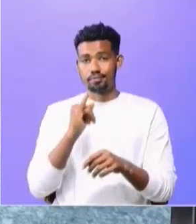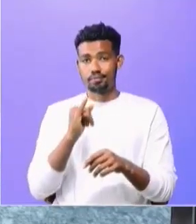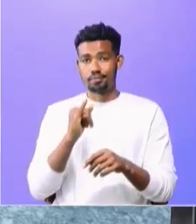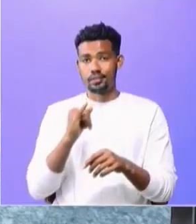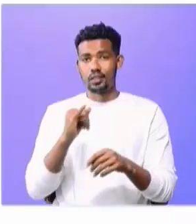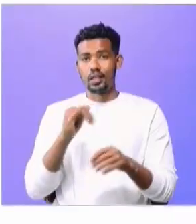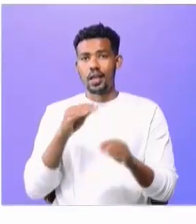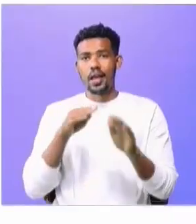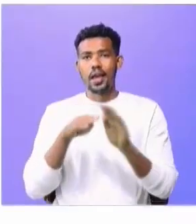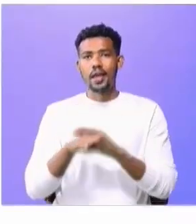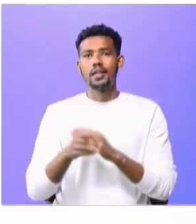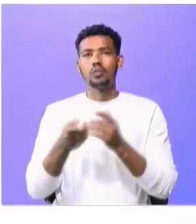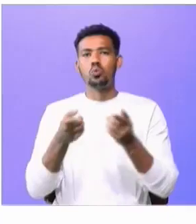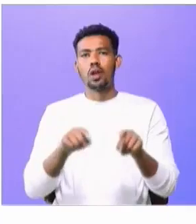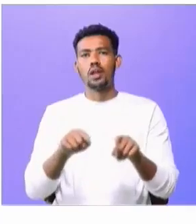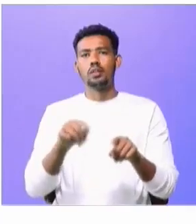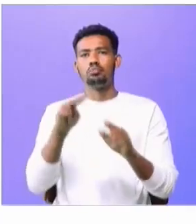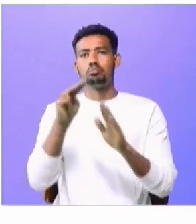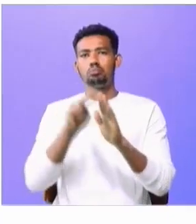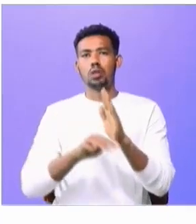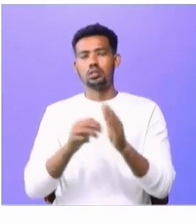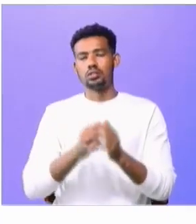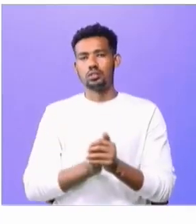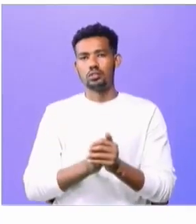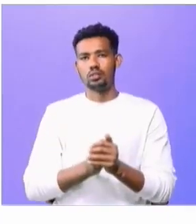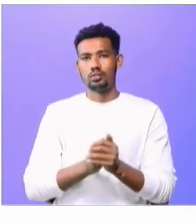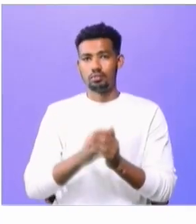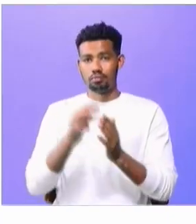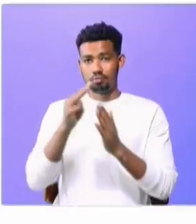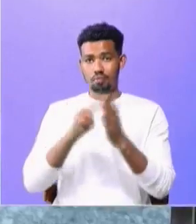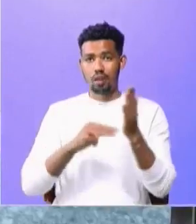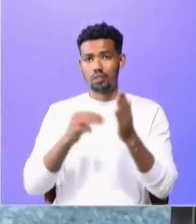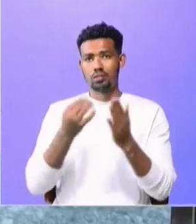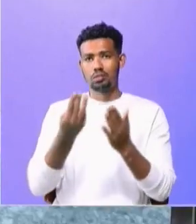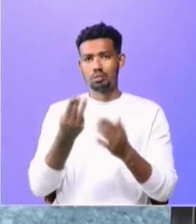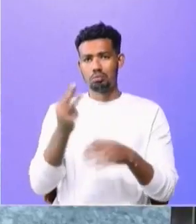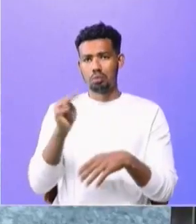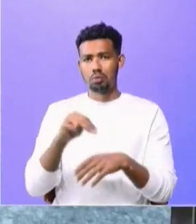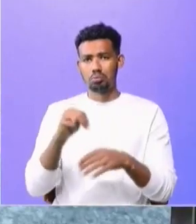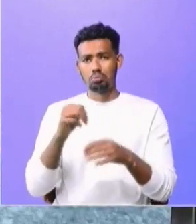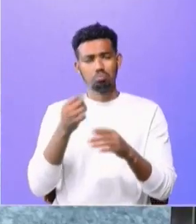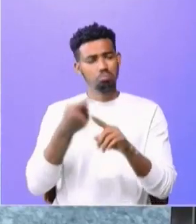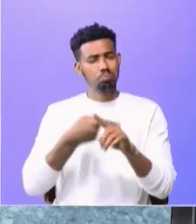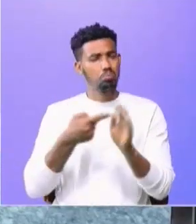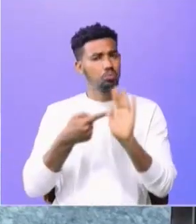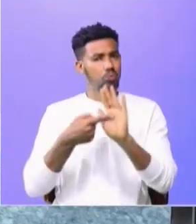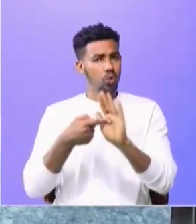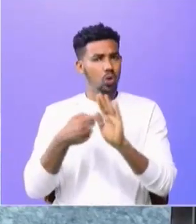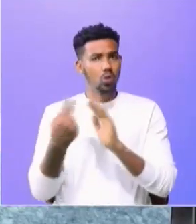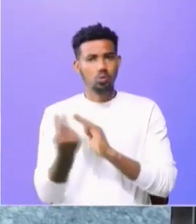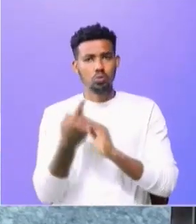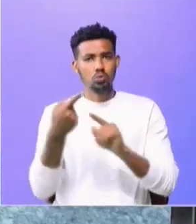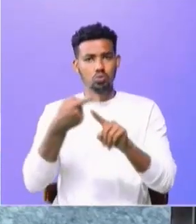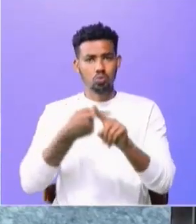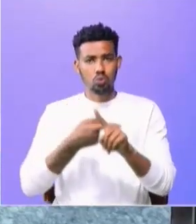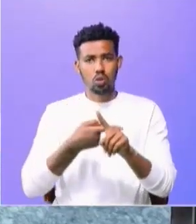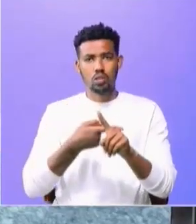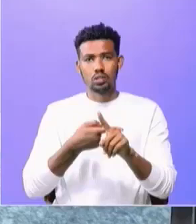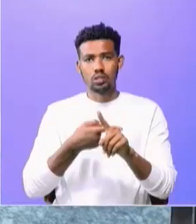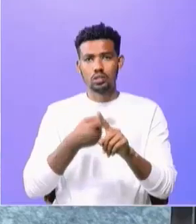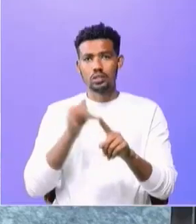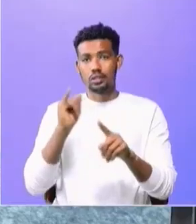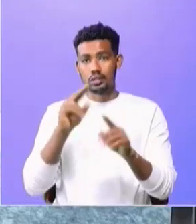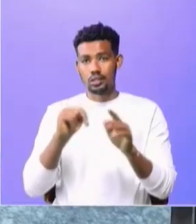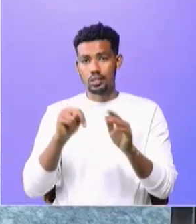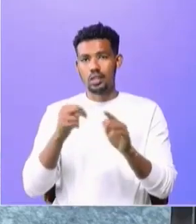in March. We can use in to show months of the year. We can use in to show months of